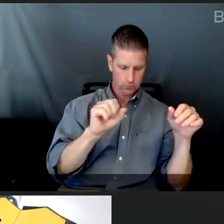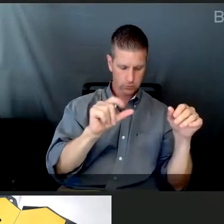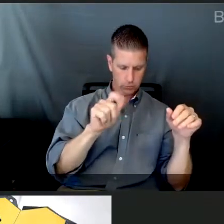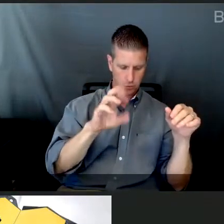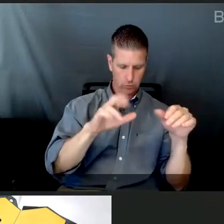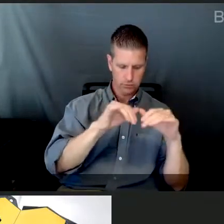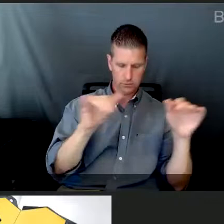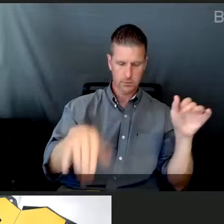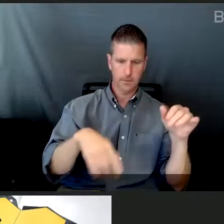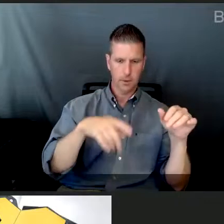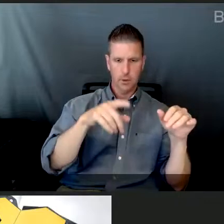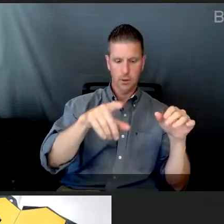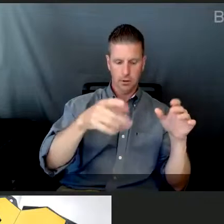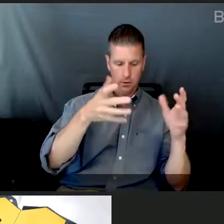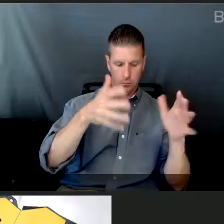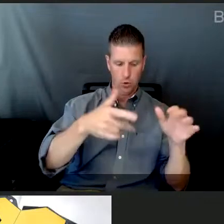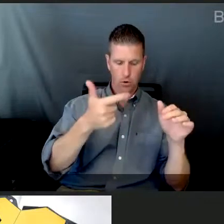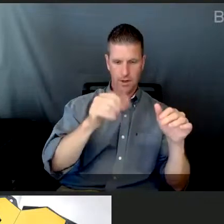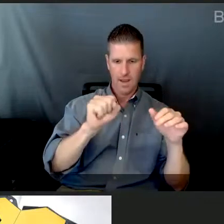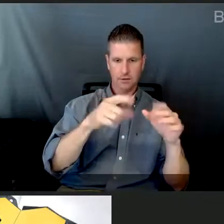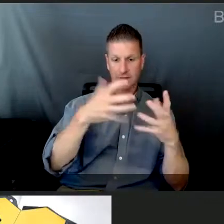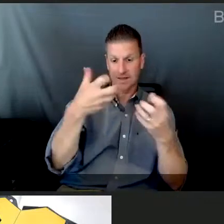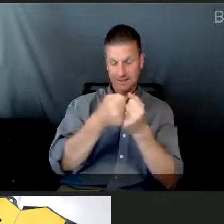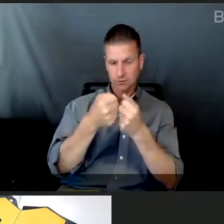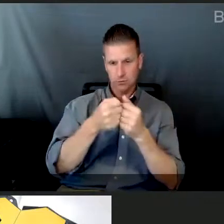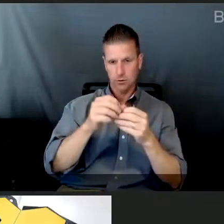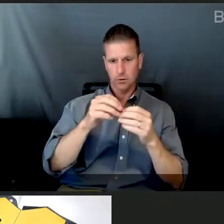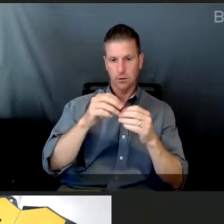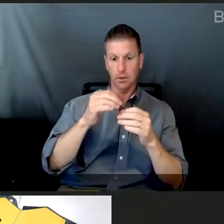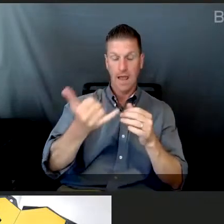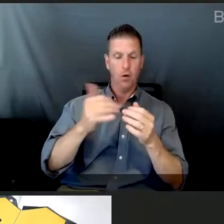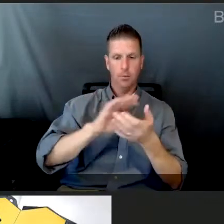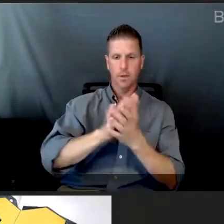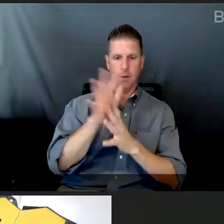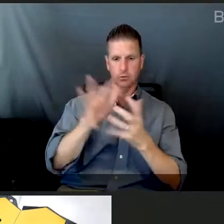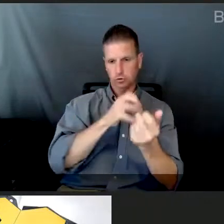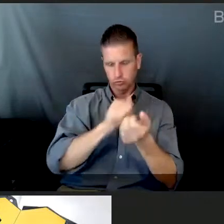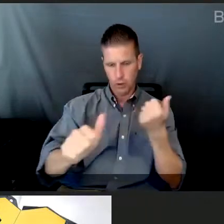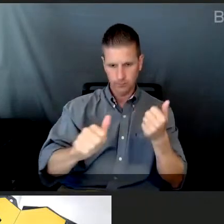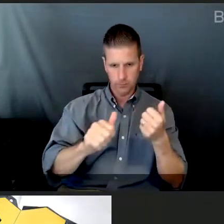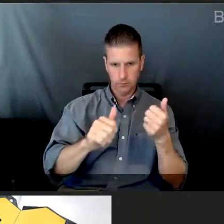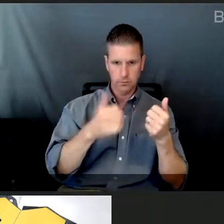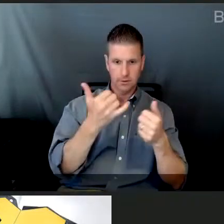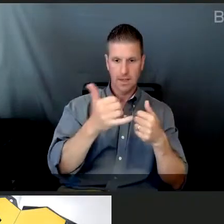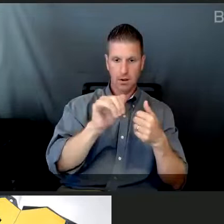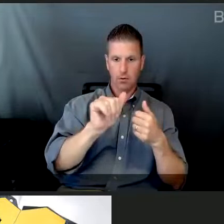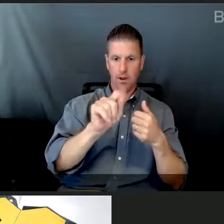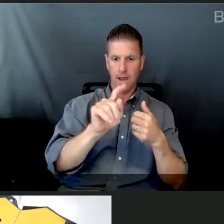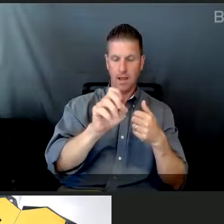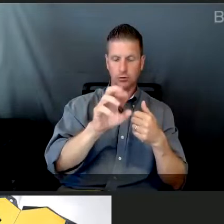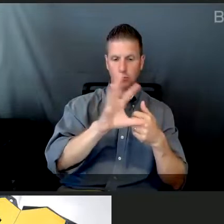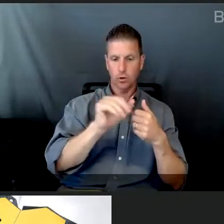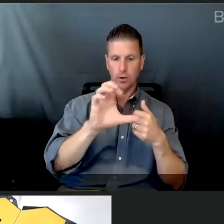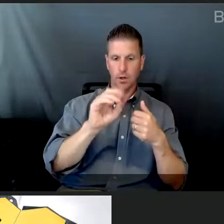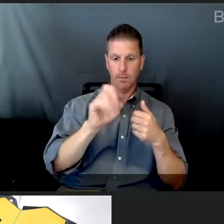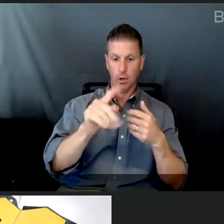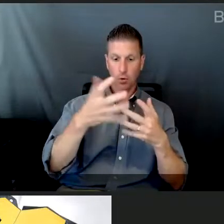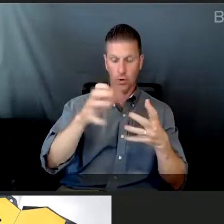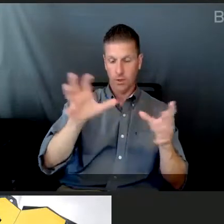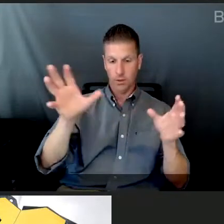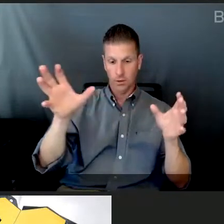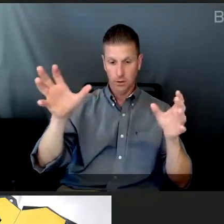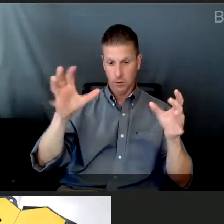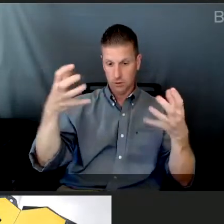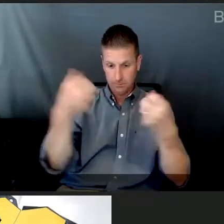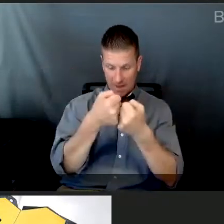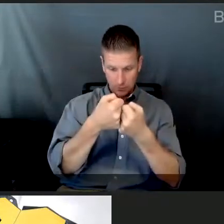gas is gone. And so the collisions become destructive. And so now you're taking the asteroids and the comets, and when you smash them together, you